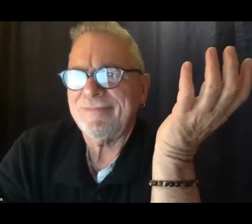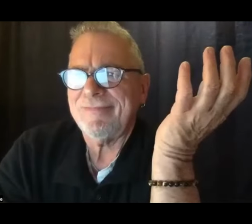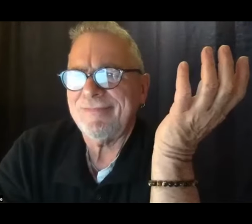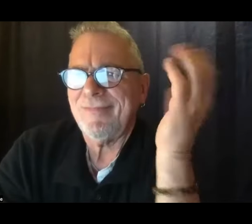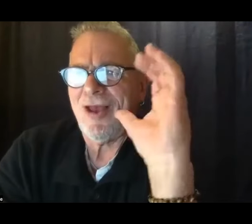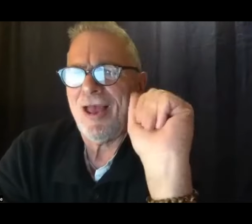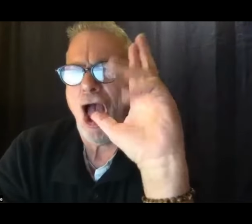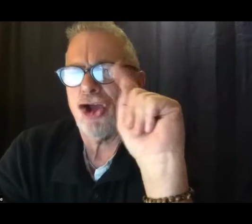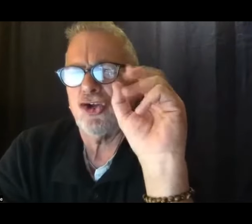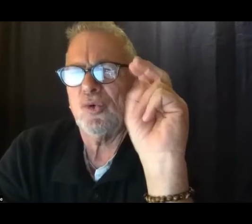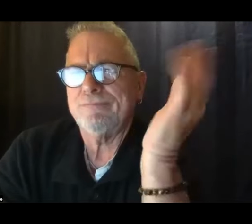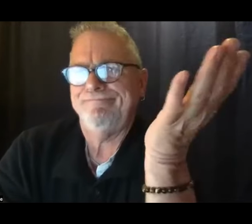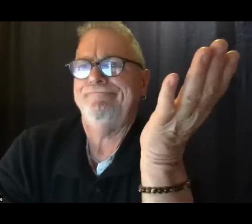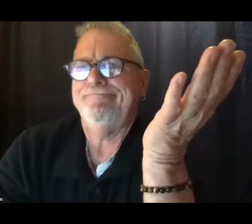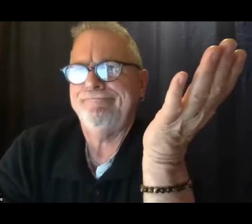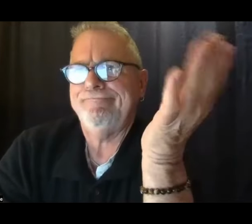The TV was on,